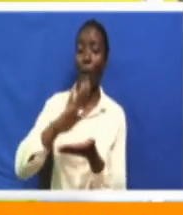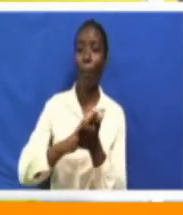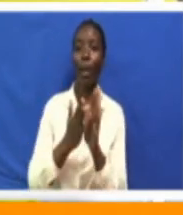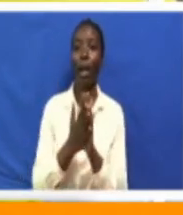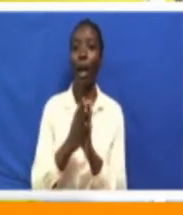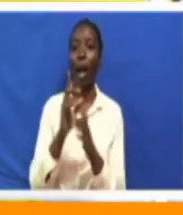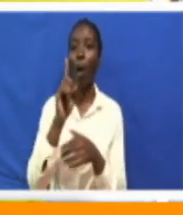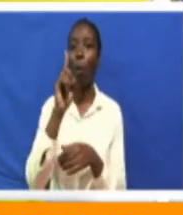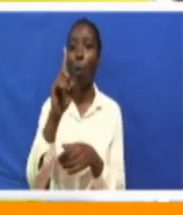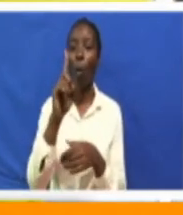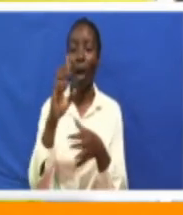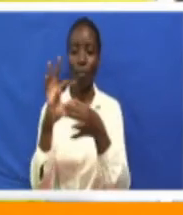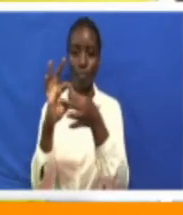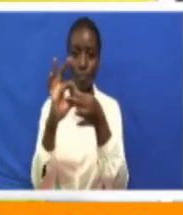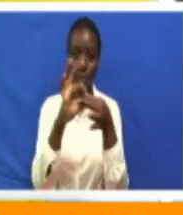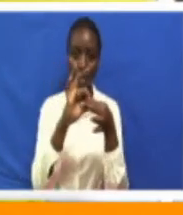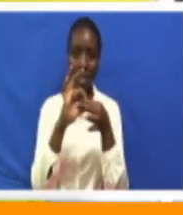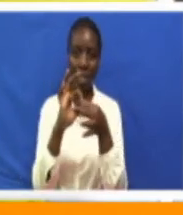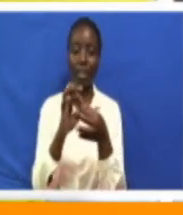sacramentally